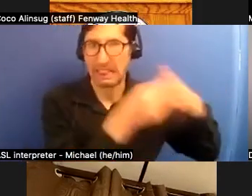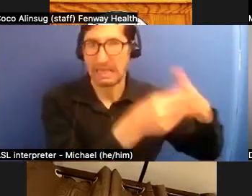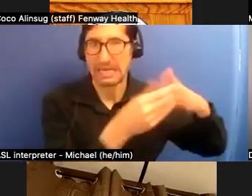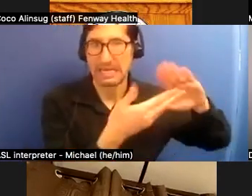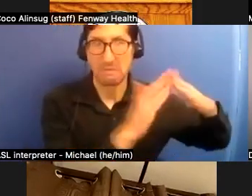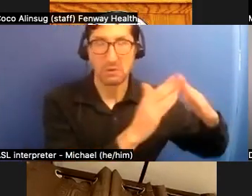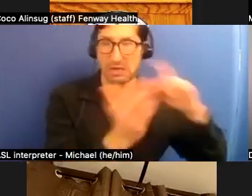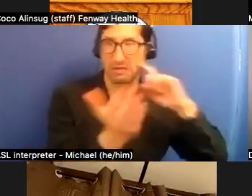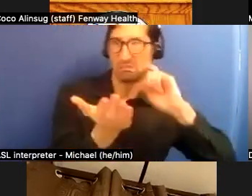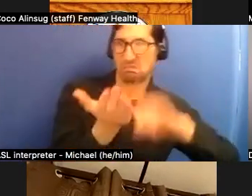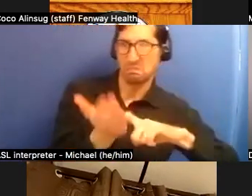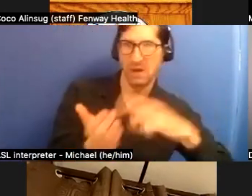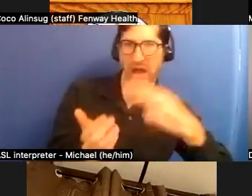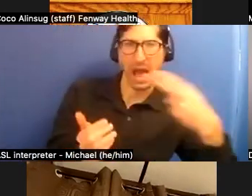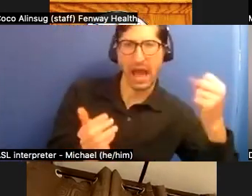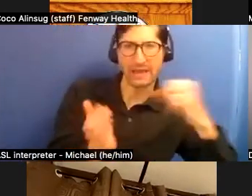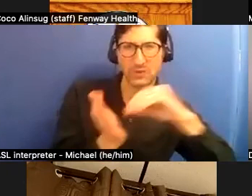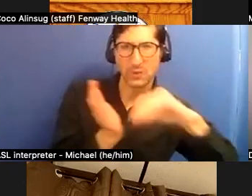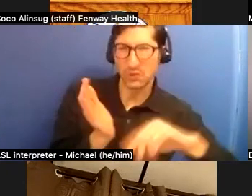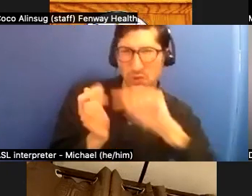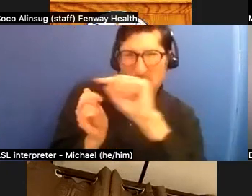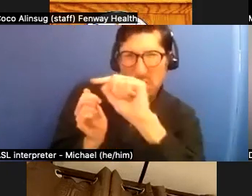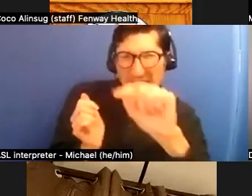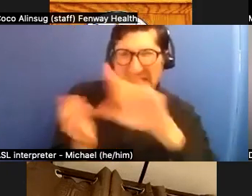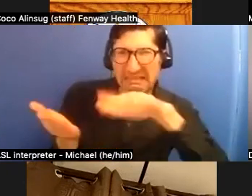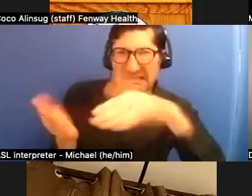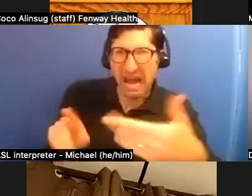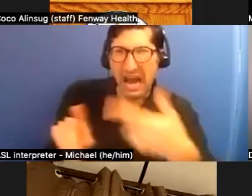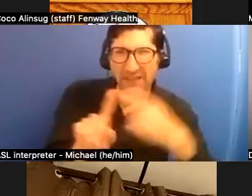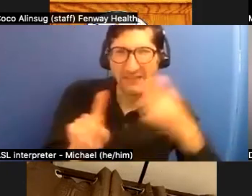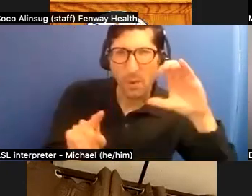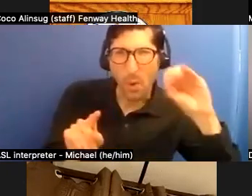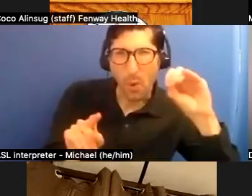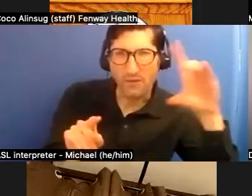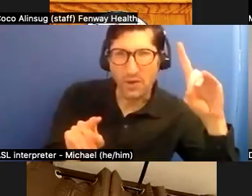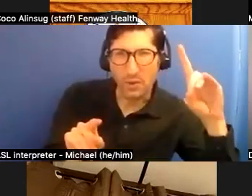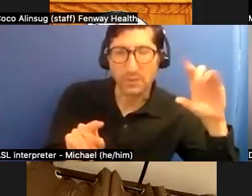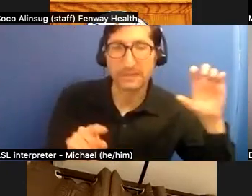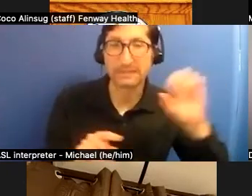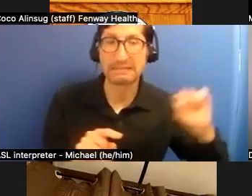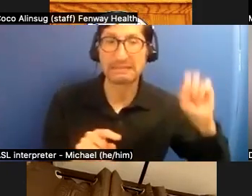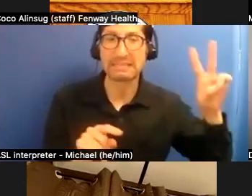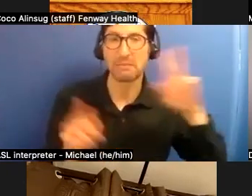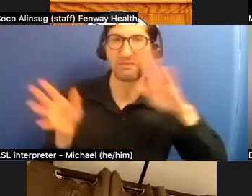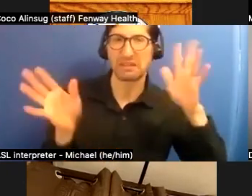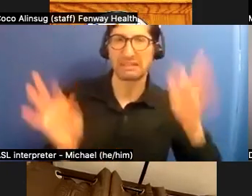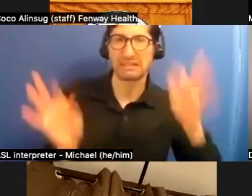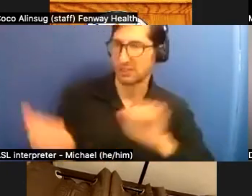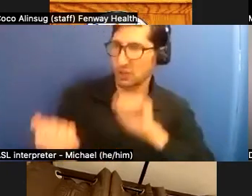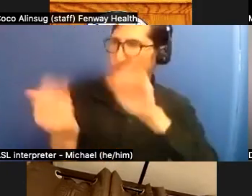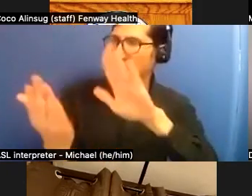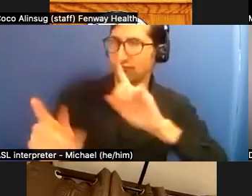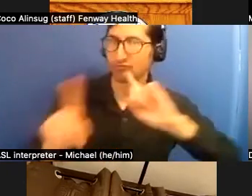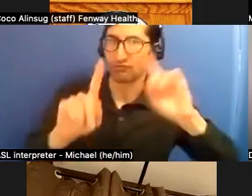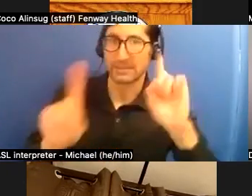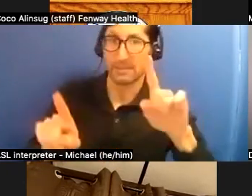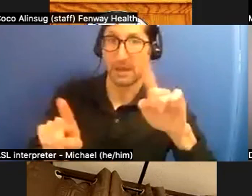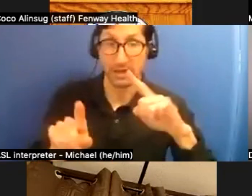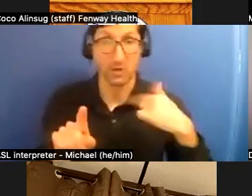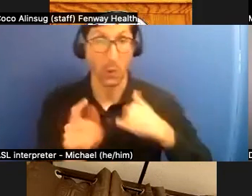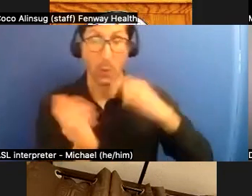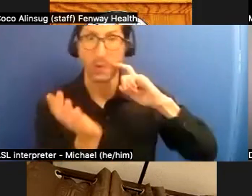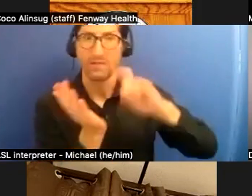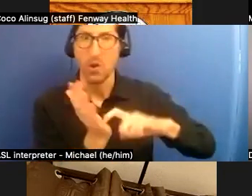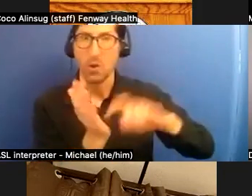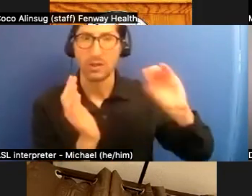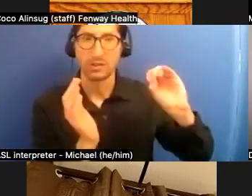school students, teenagers dying of overdoses. And Somerville began to respond to say, we need to do something about it. We've seen how this epidemic has ravaged